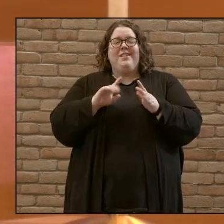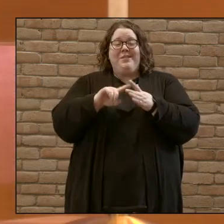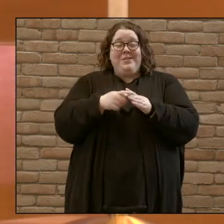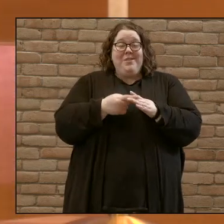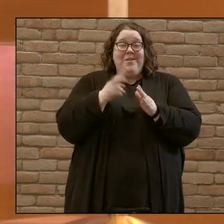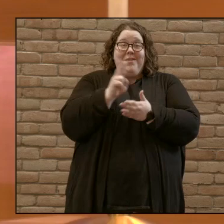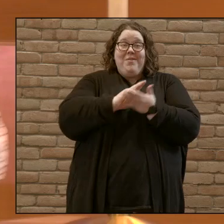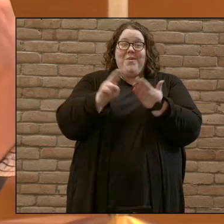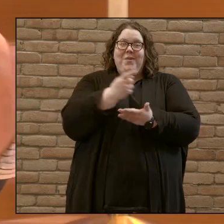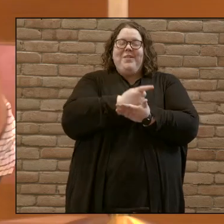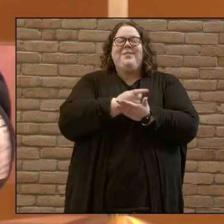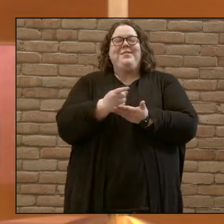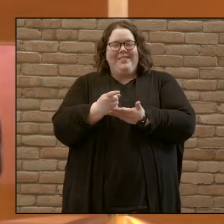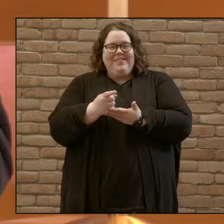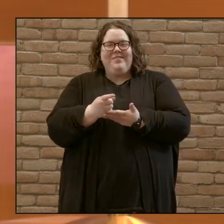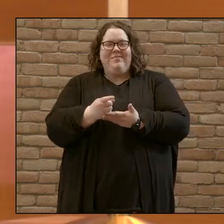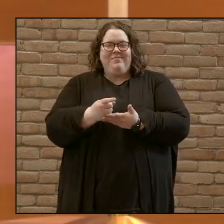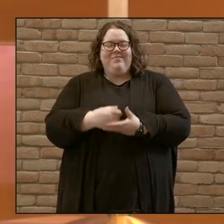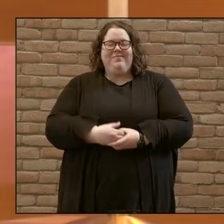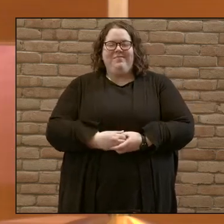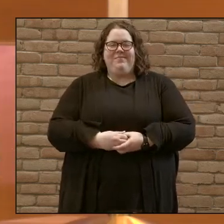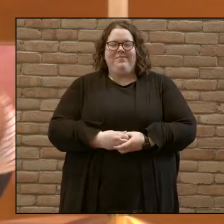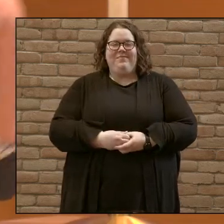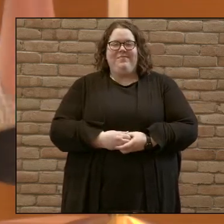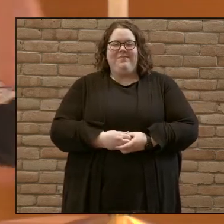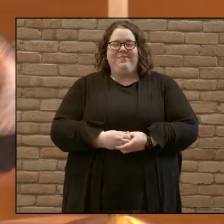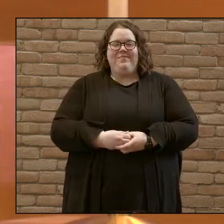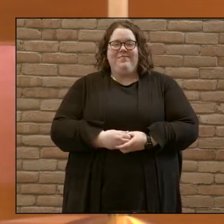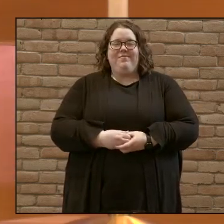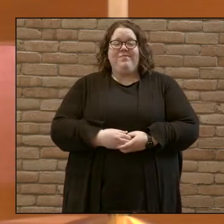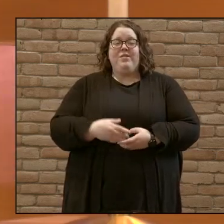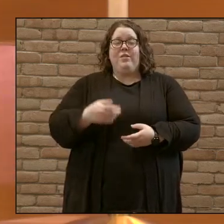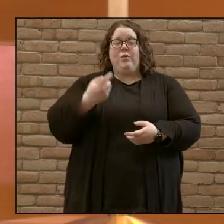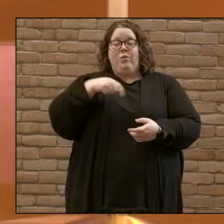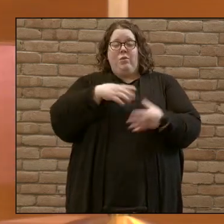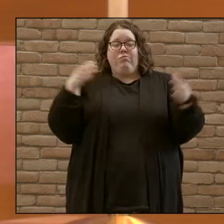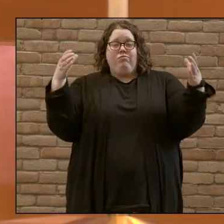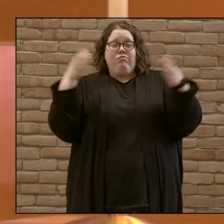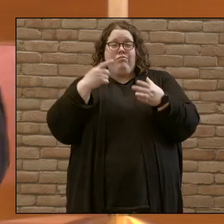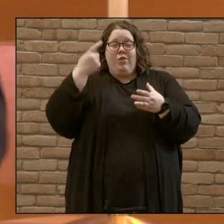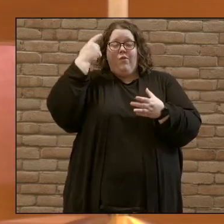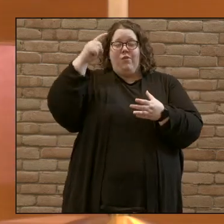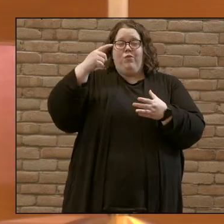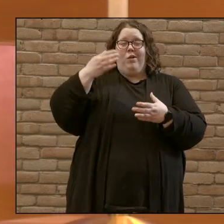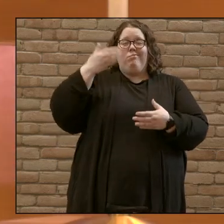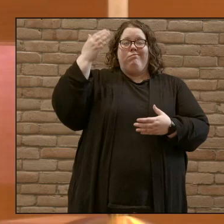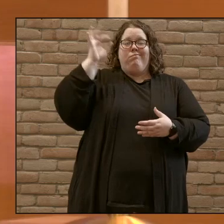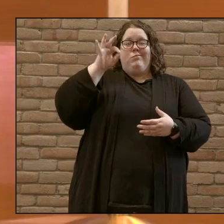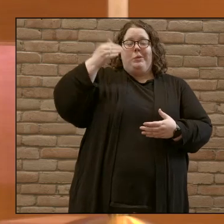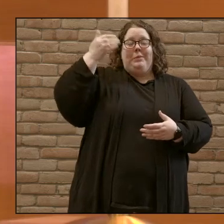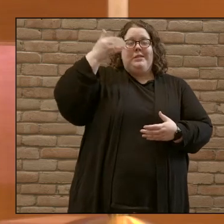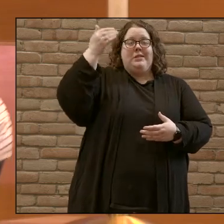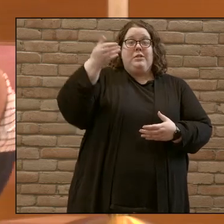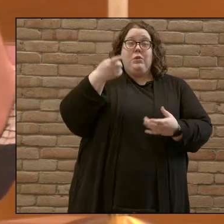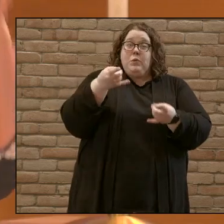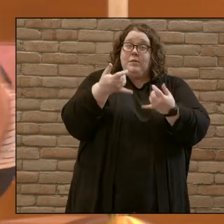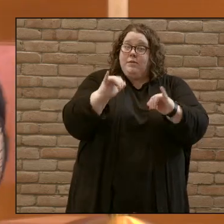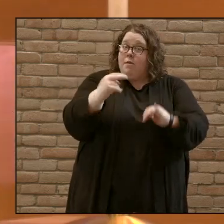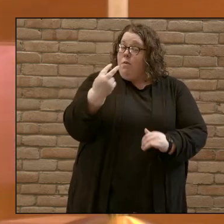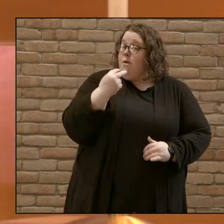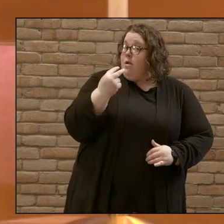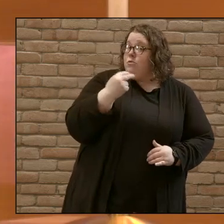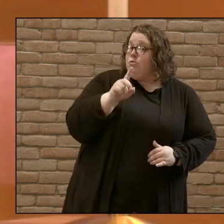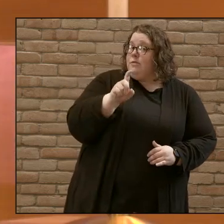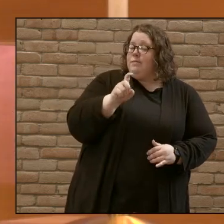as well. As we come together here today, we are finishing off our sermon series called Are You Still Watching? With the